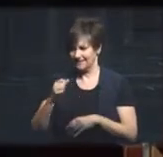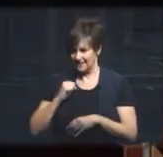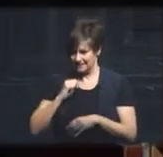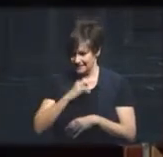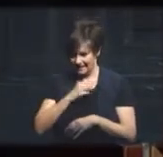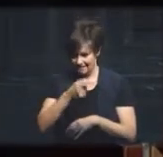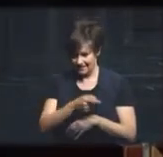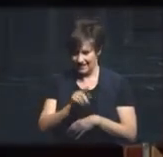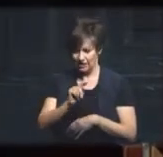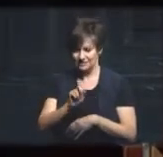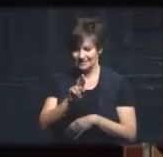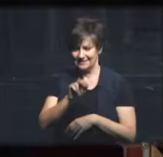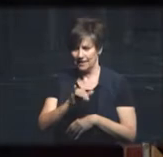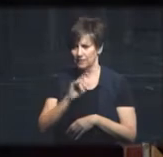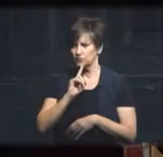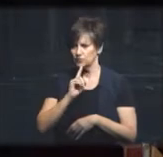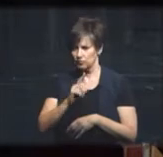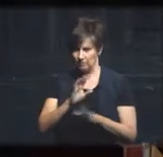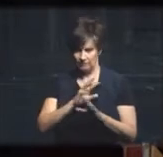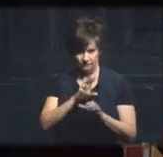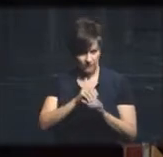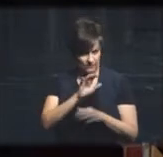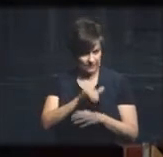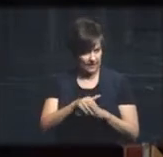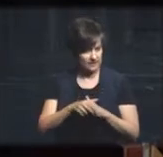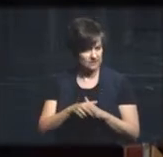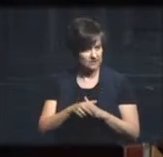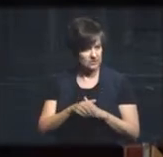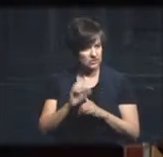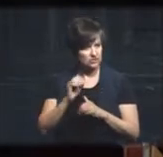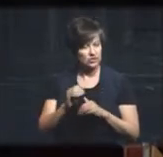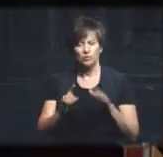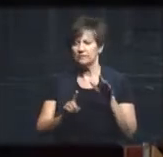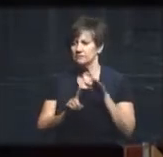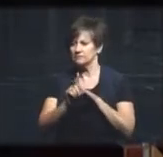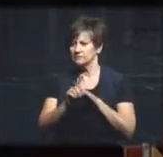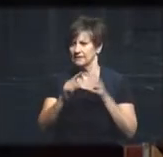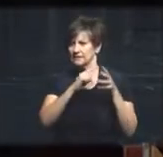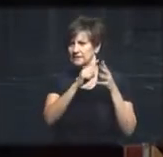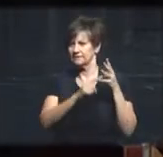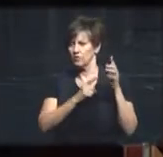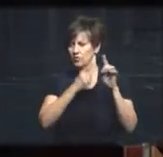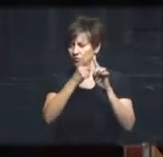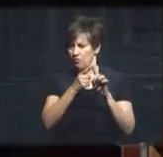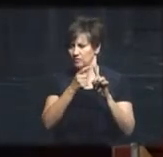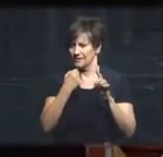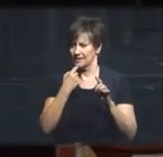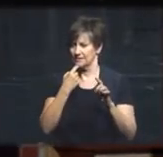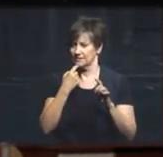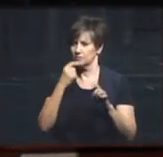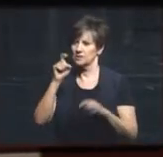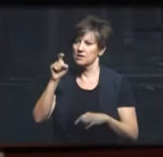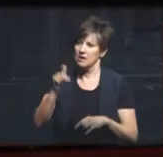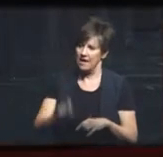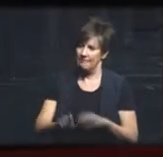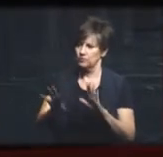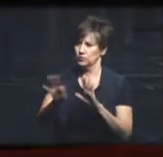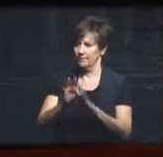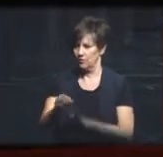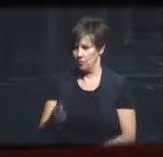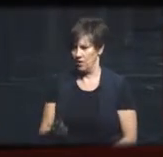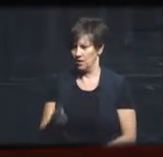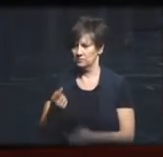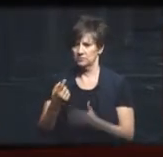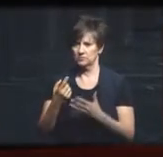amazing, part of that team. And so we've come up with these four goals, and I said, we've got to pick one. What's